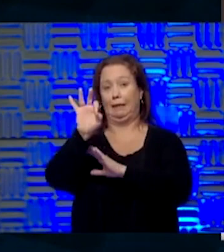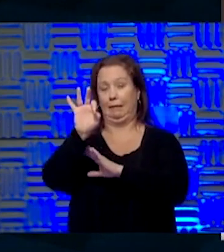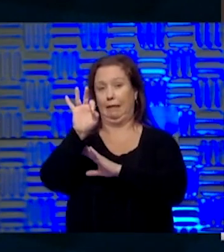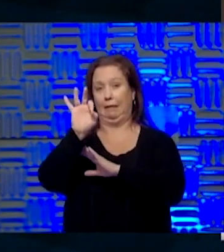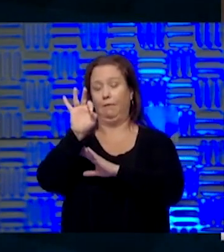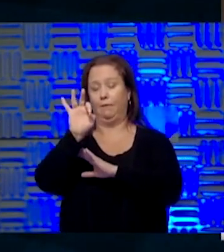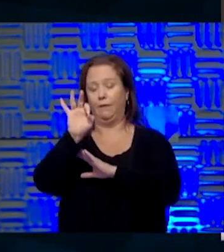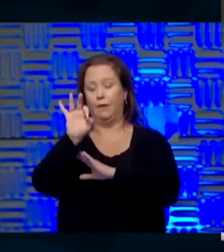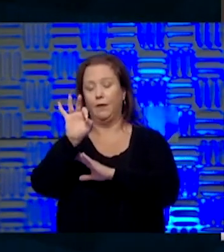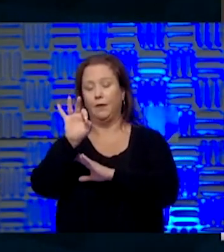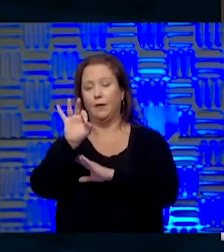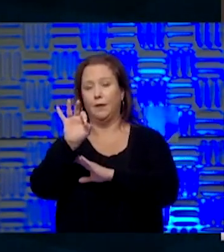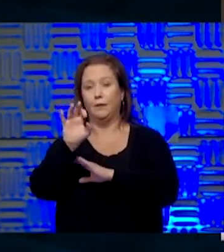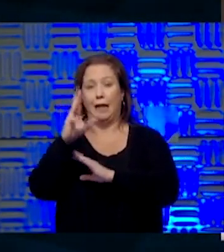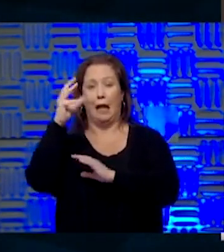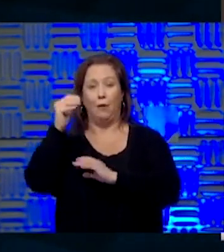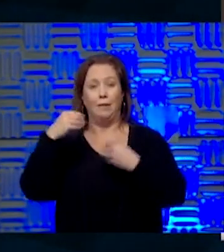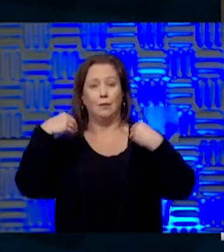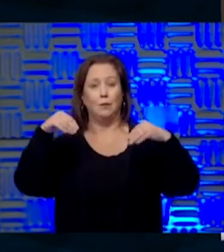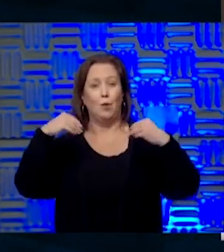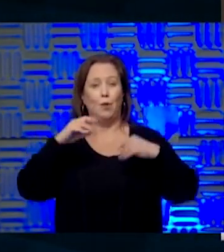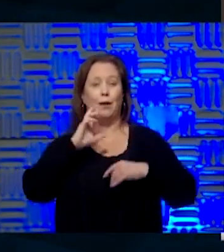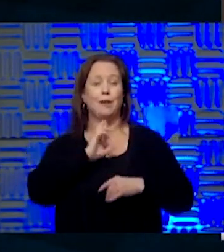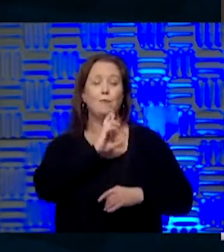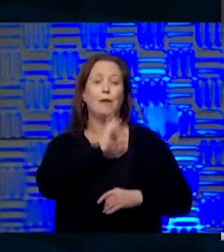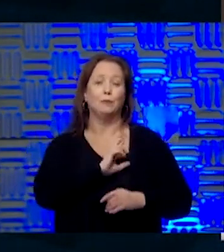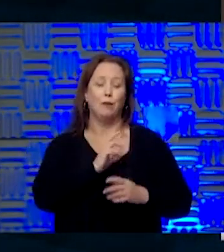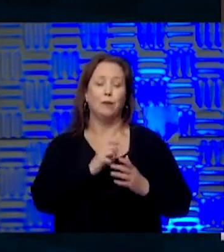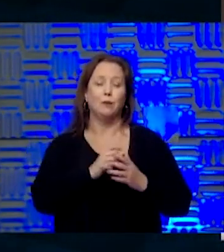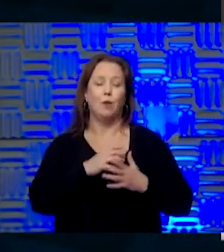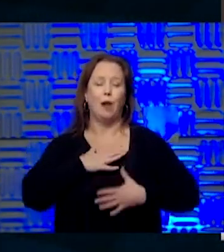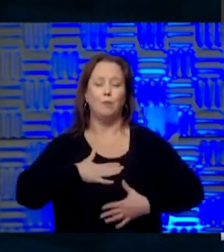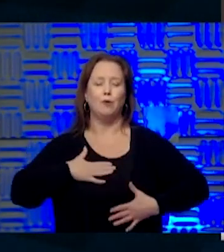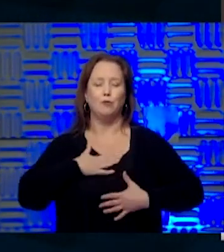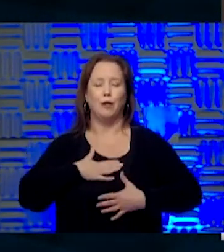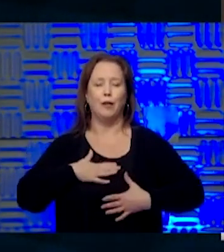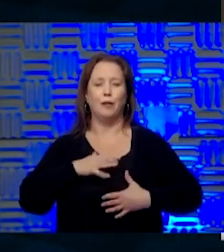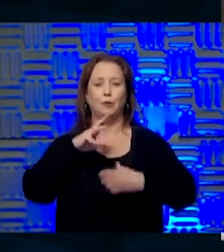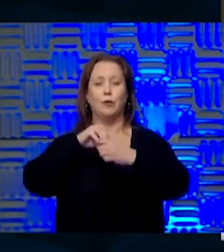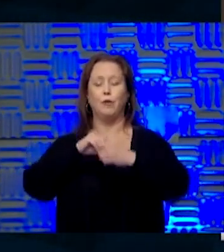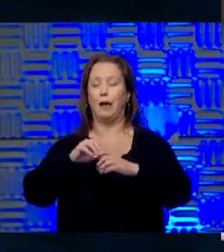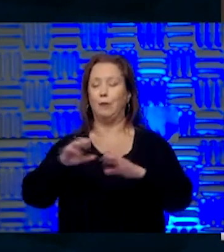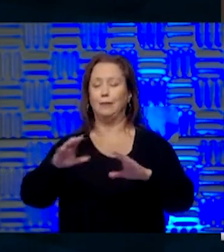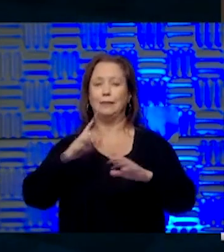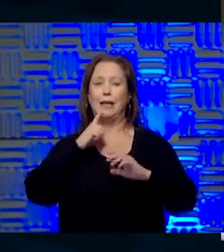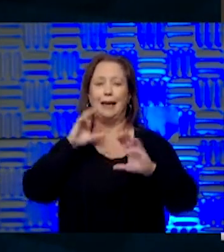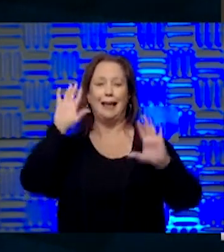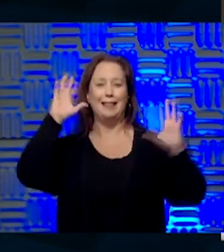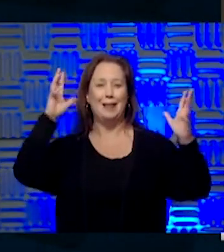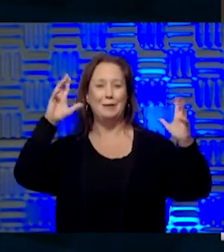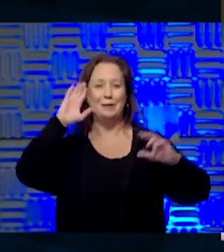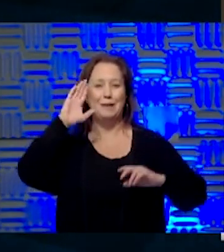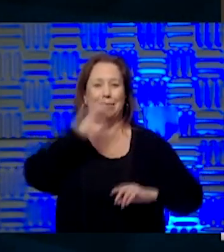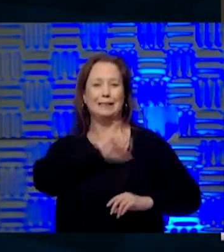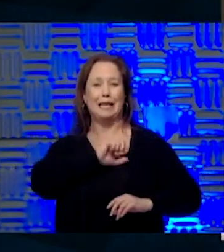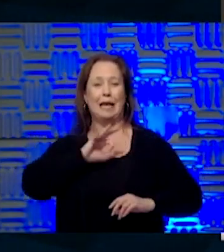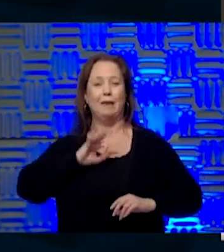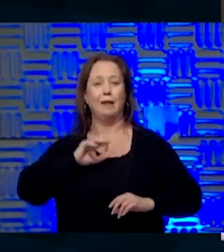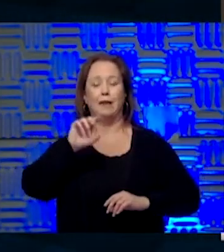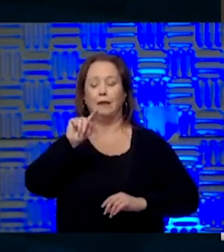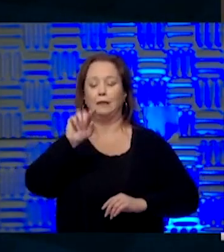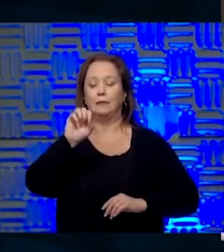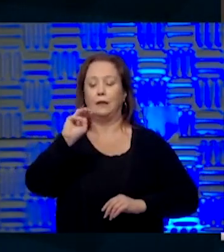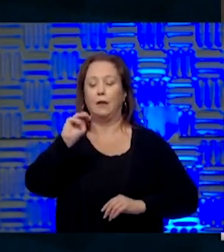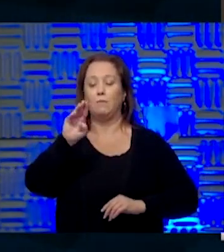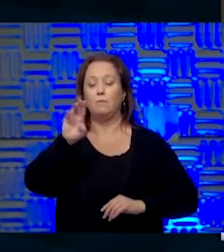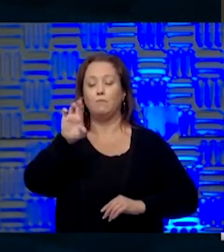the plate and in the aisle. So appreciate the chance to join you. I'd shout out to my staff, and particularly Tom Brandt, who's a Prairie Village